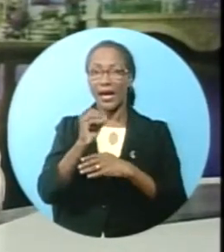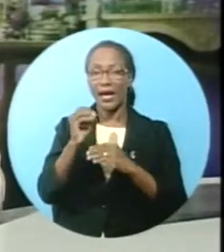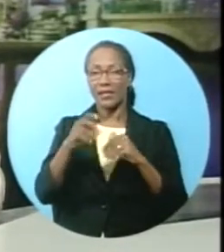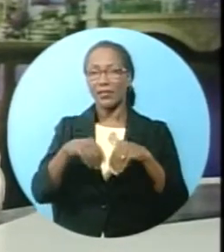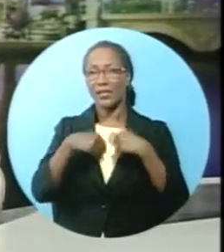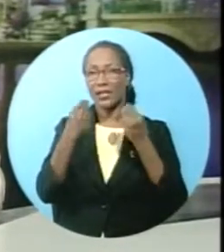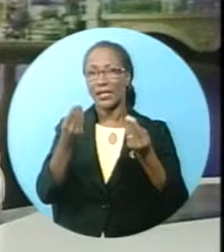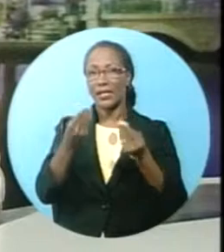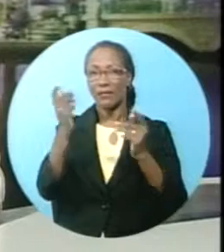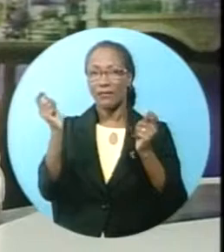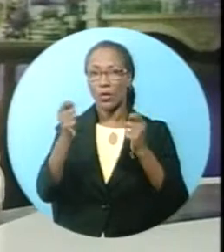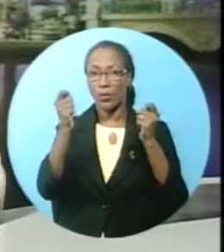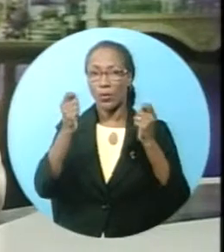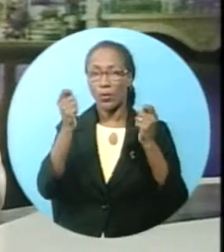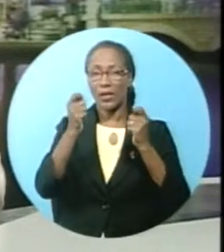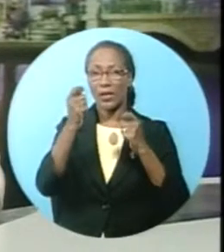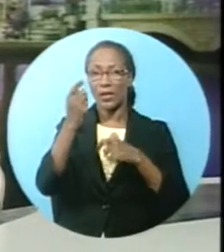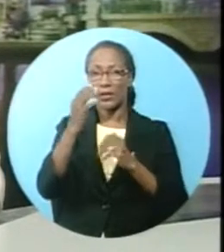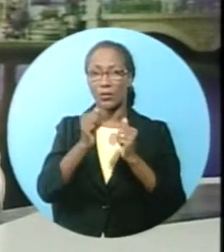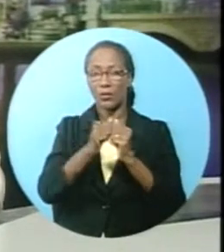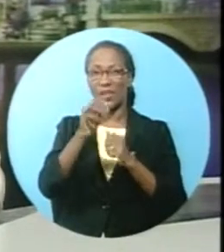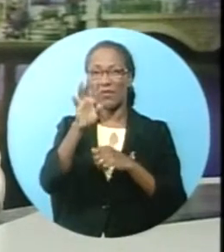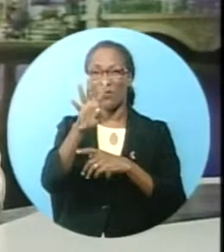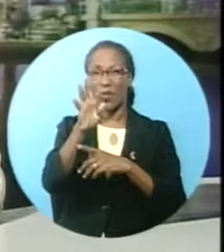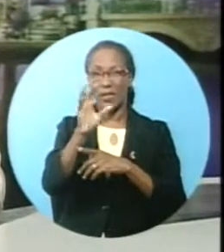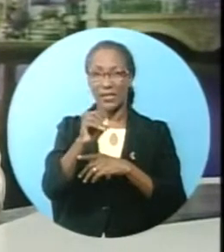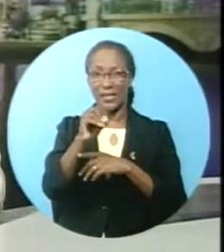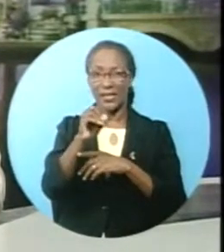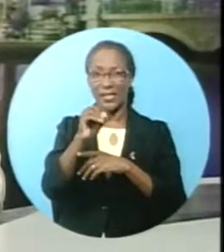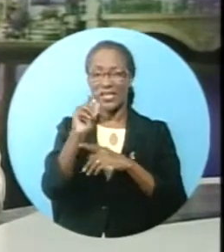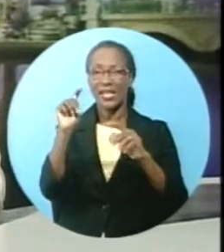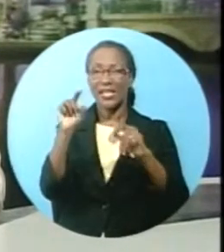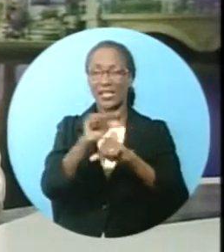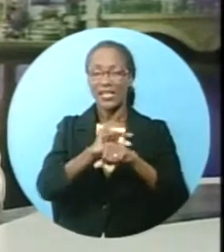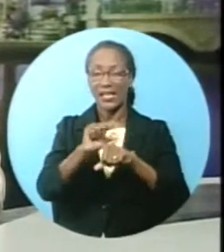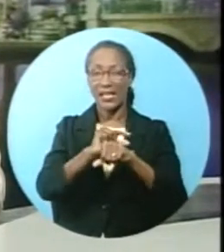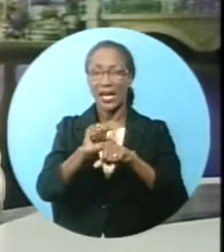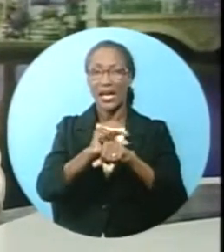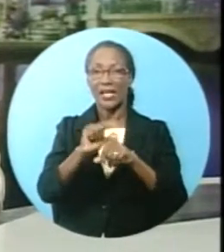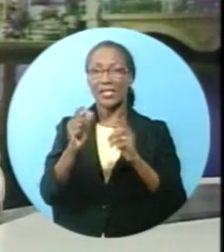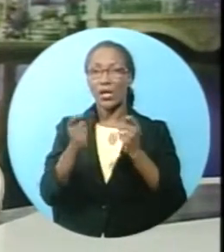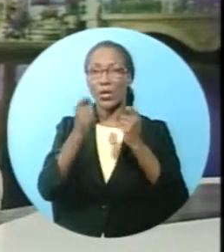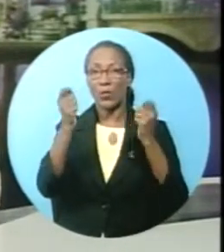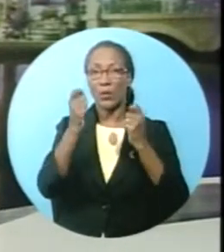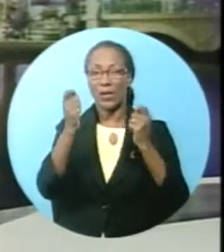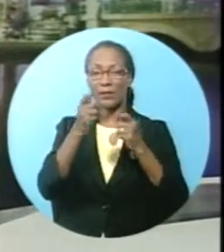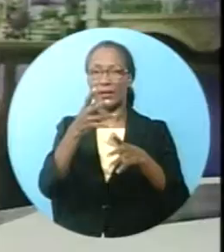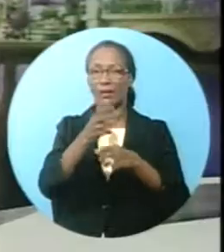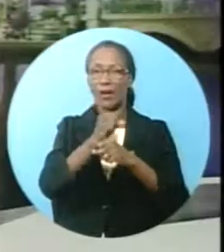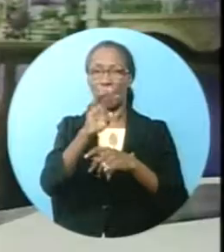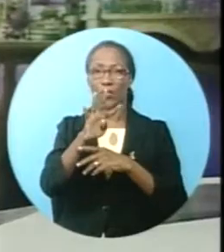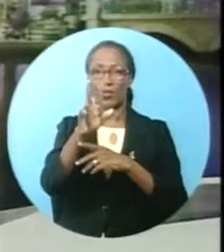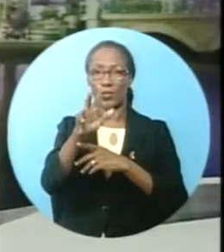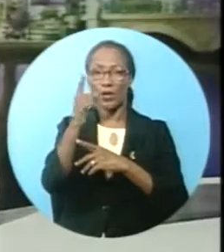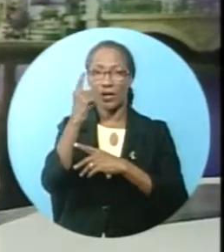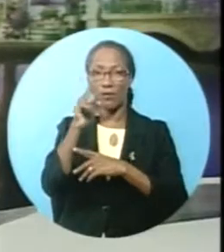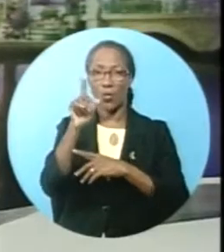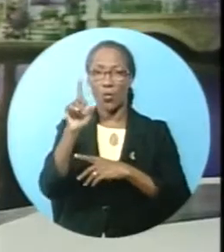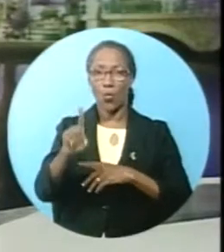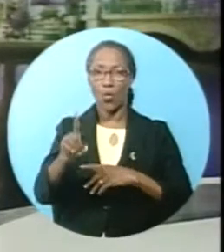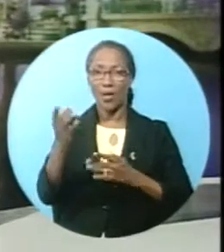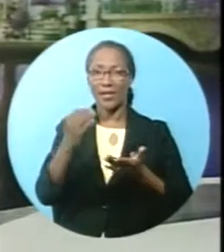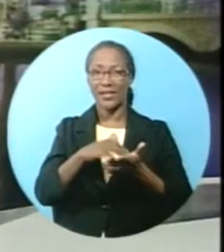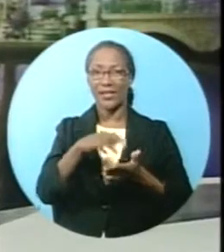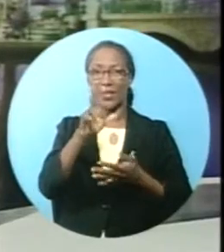40, which the Jaguars reached with the loss of just a single wicket, ending on 43 for 1. Scores again: Guyana 337